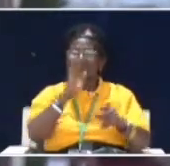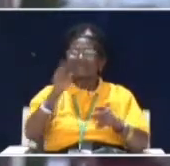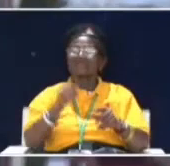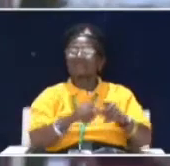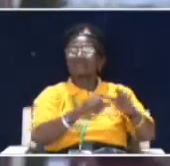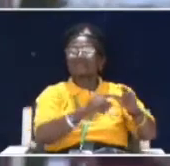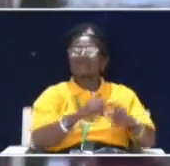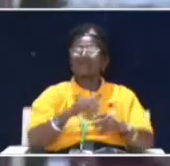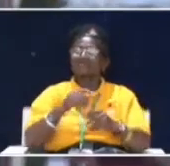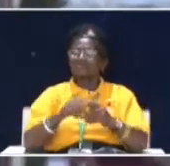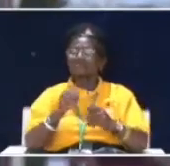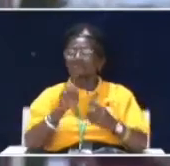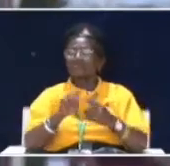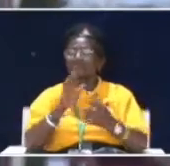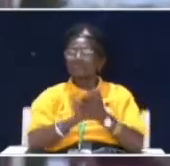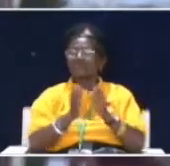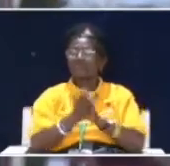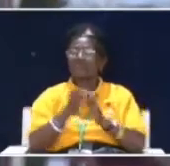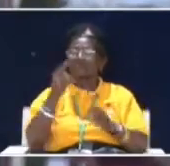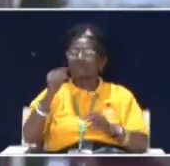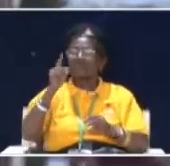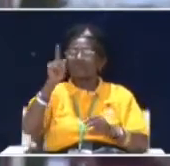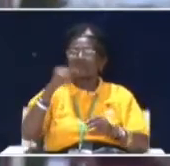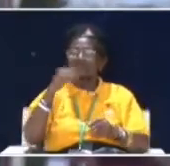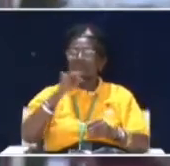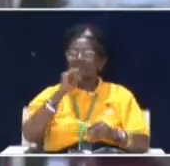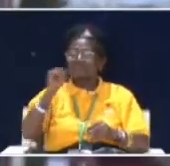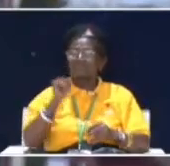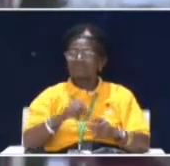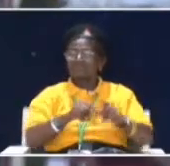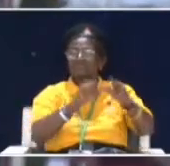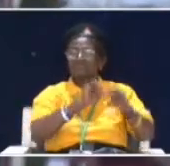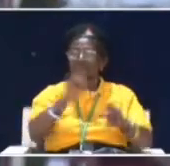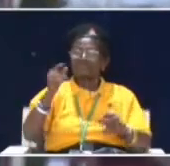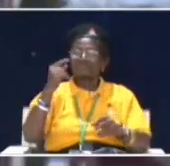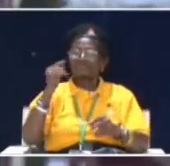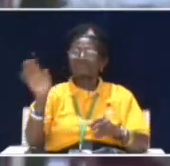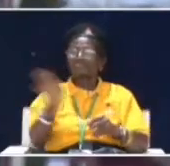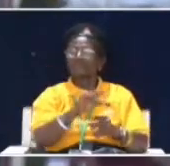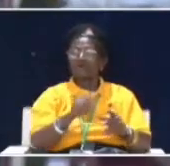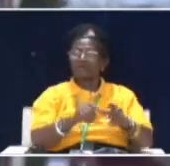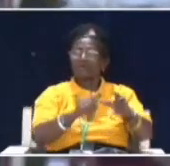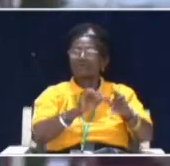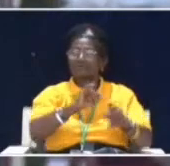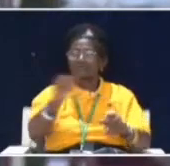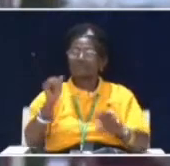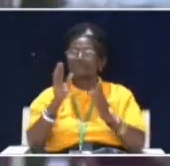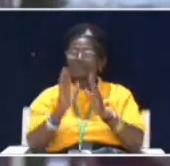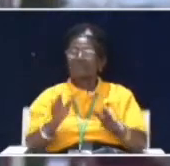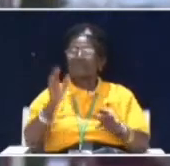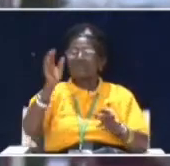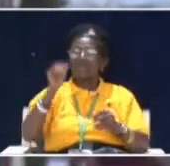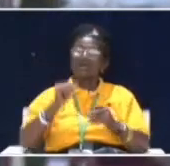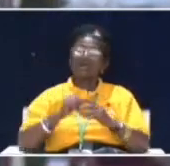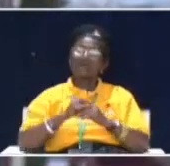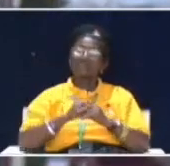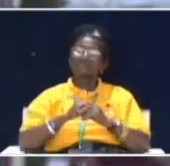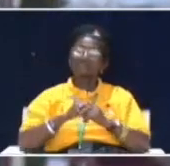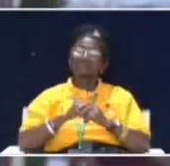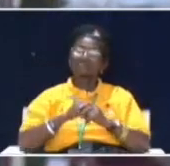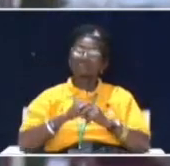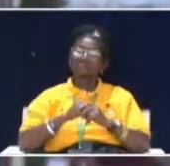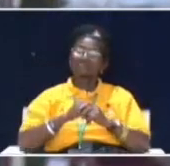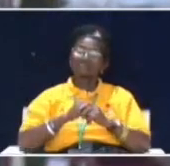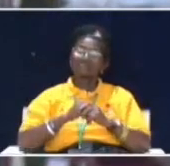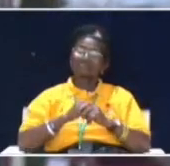the one who is pursuing your pursuer. Olorun nikan lo le so eni ti an le di eni to le eni to tin le